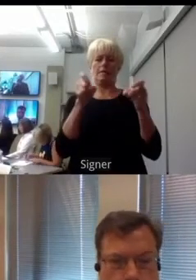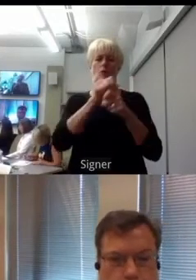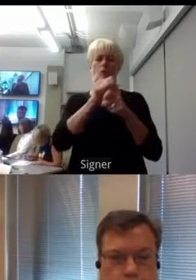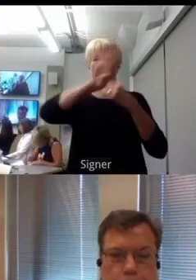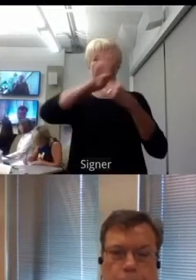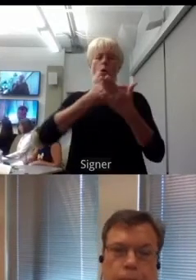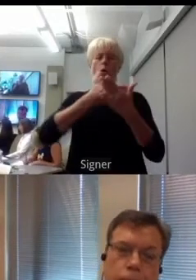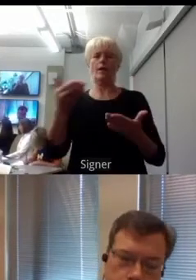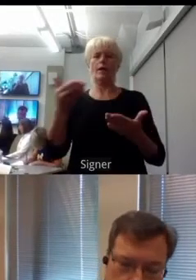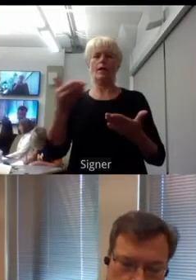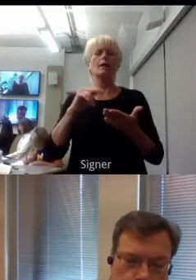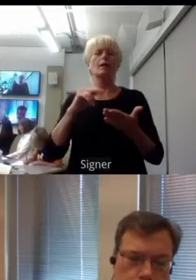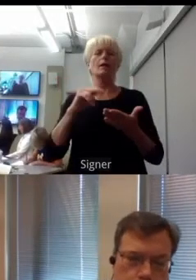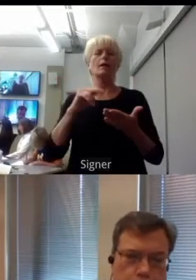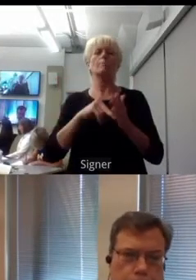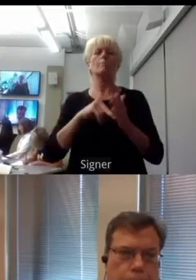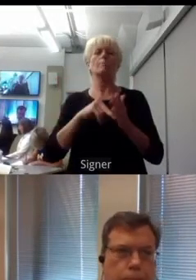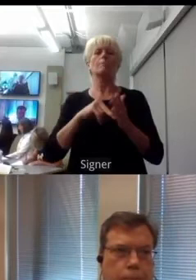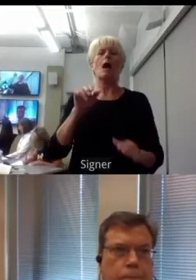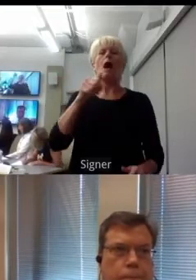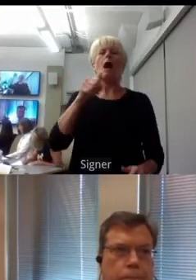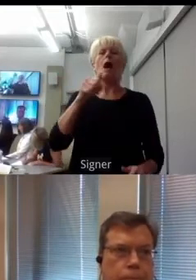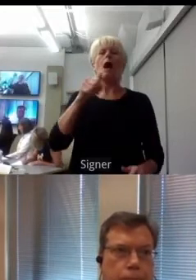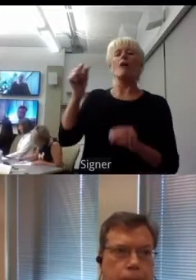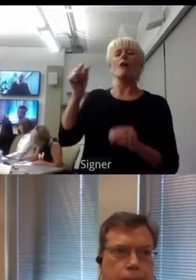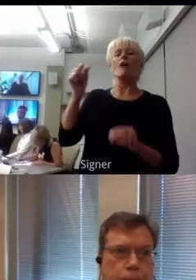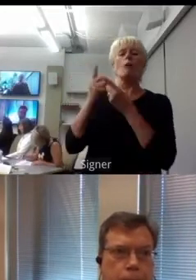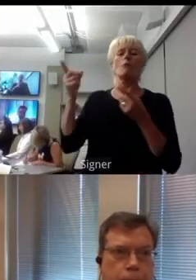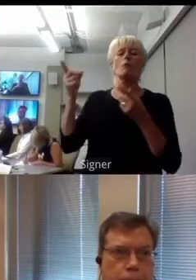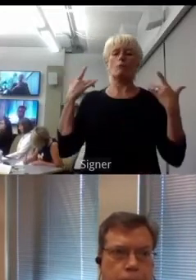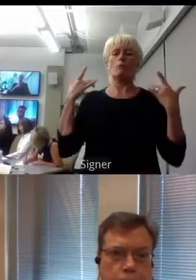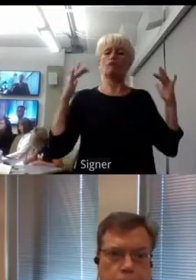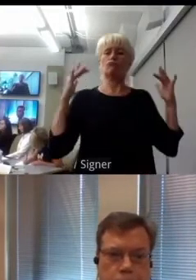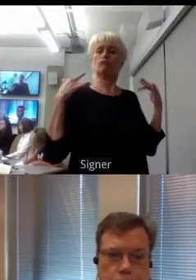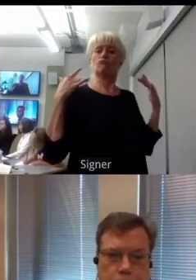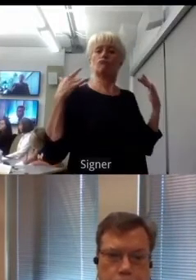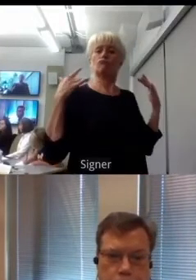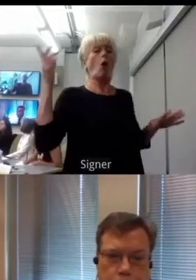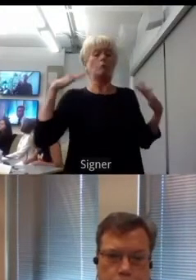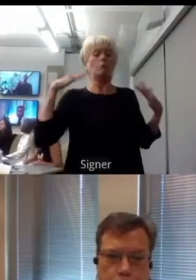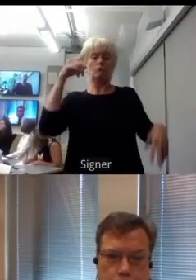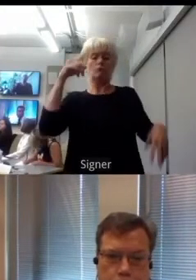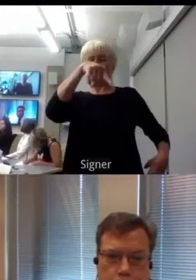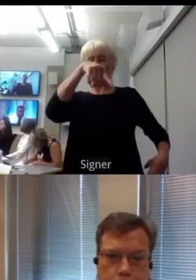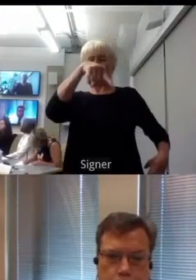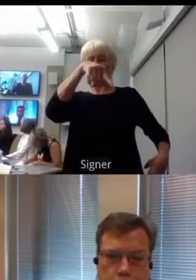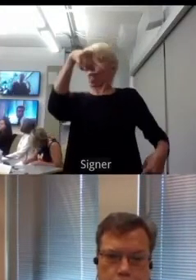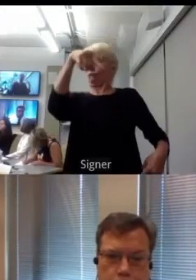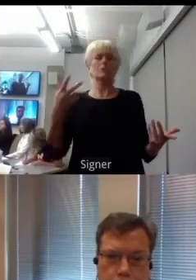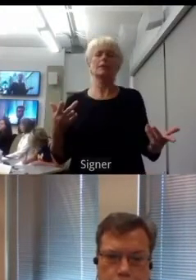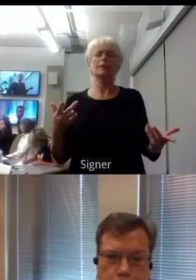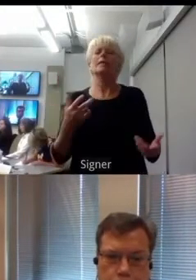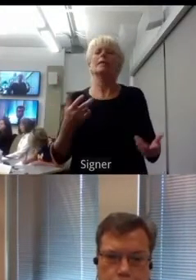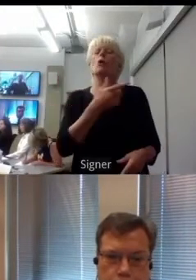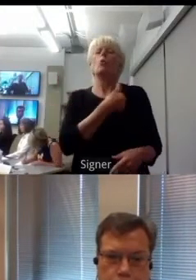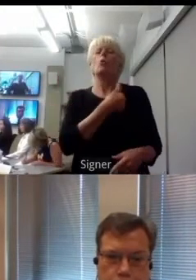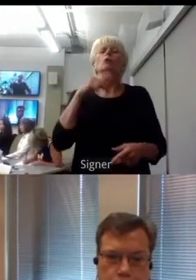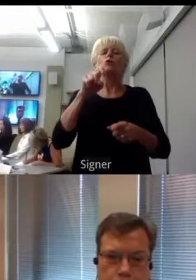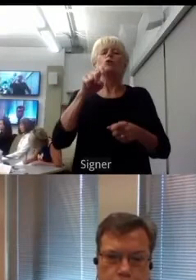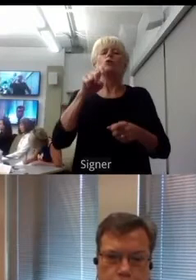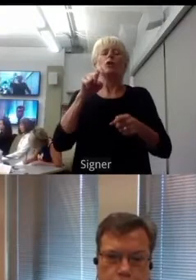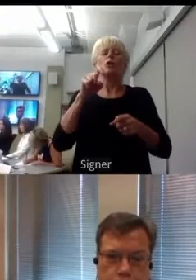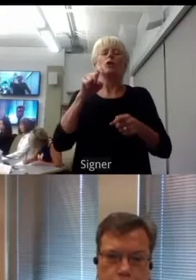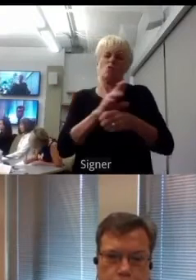hook. And we didn't really use the full power and strength of government to say, you know, it's not only the minister